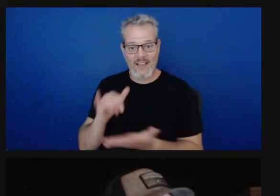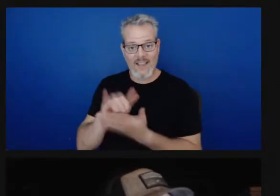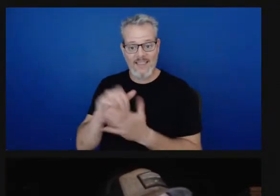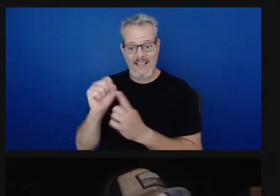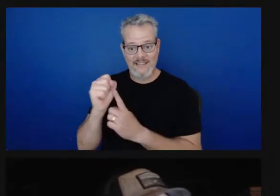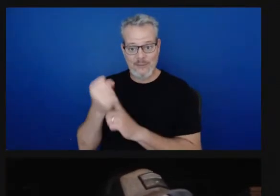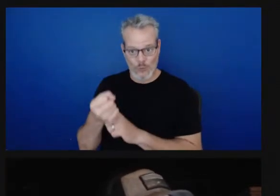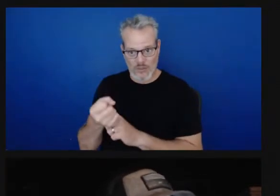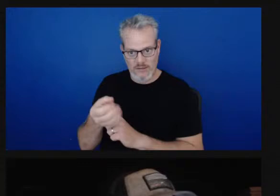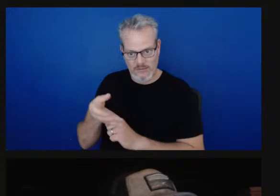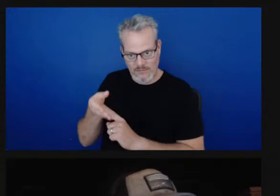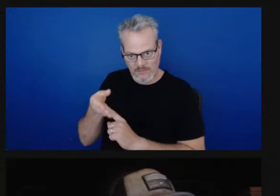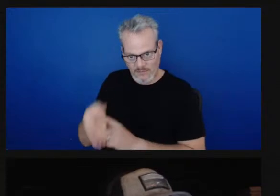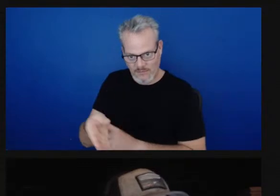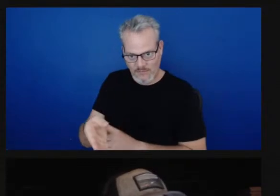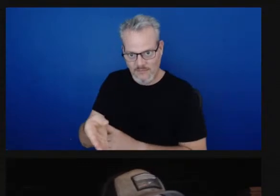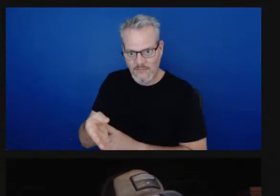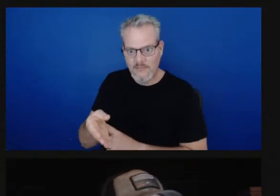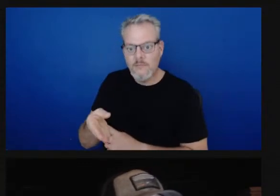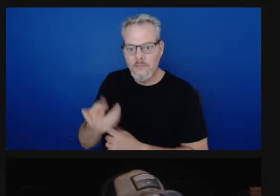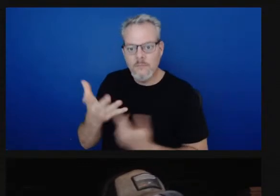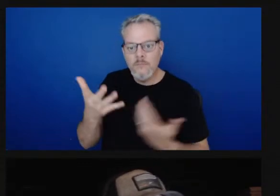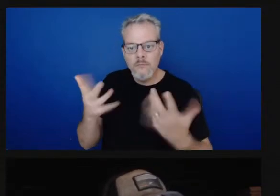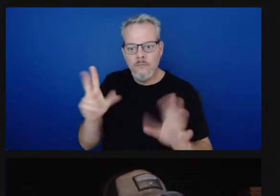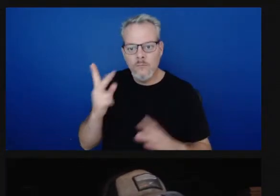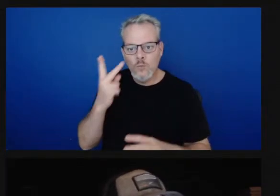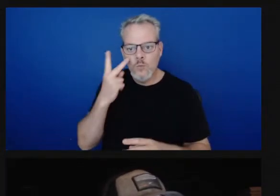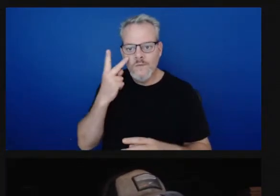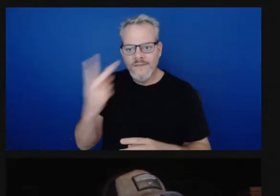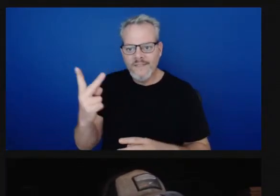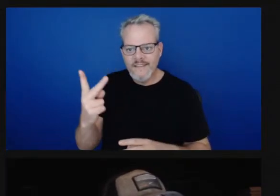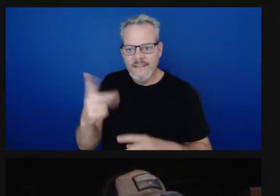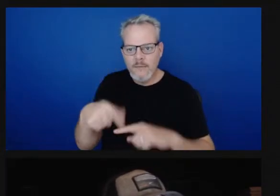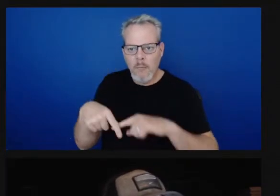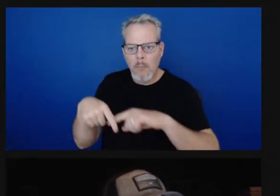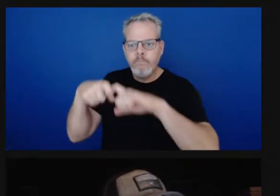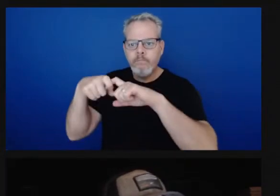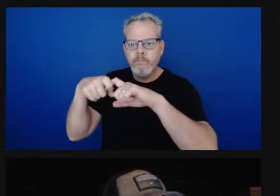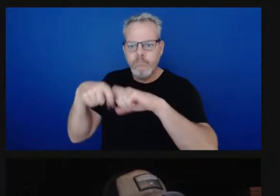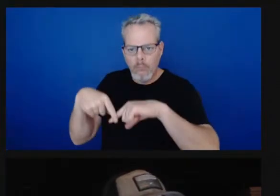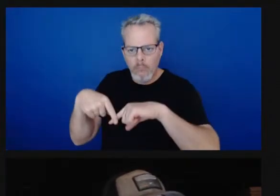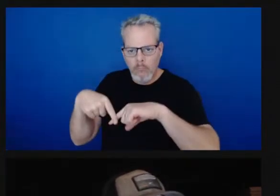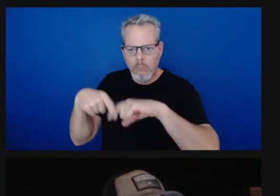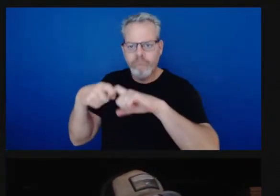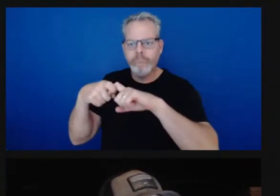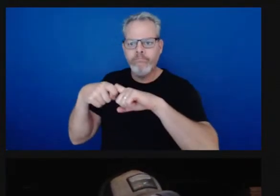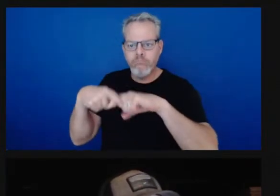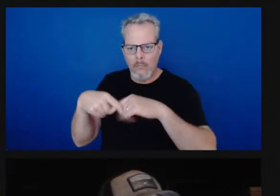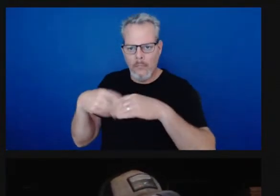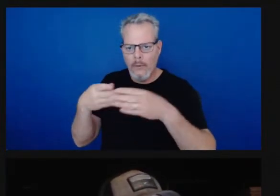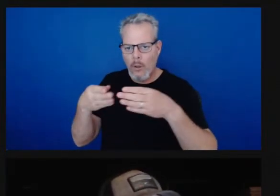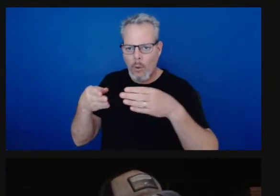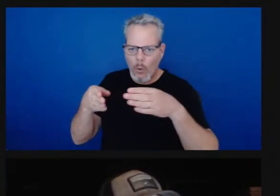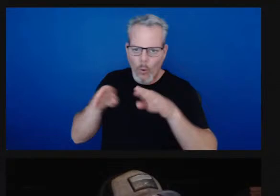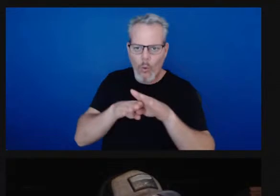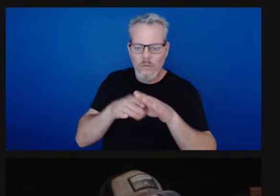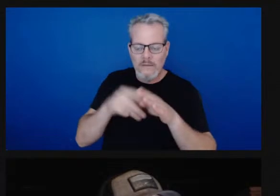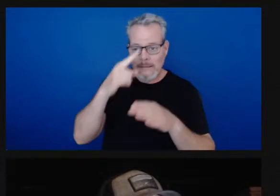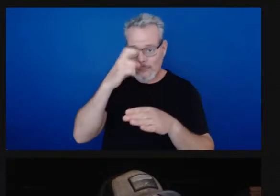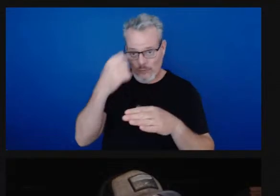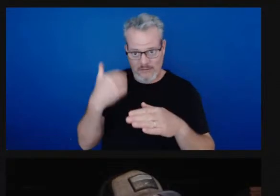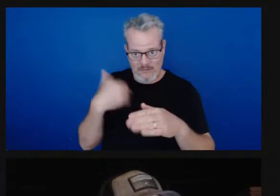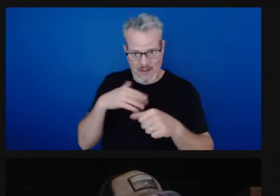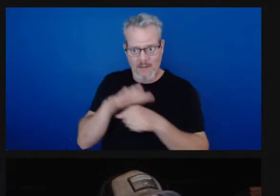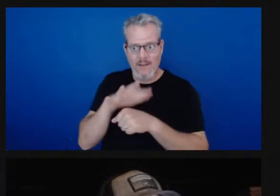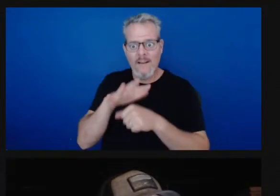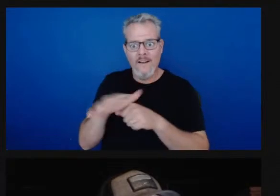right, we've seen the stalling and the closing of the rift zone because it's basically had enough space already. It